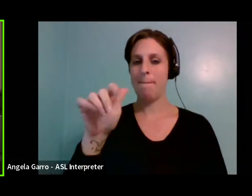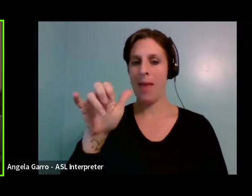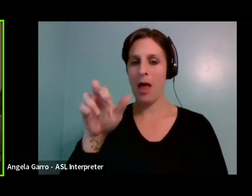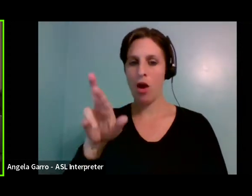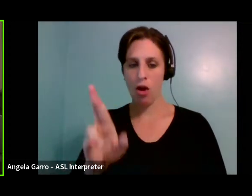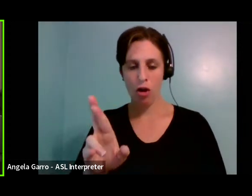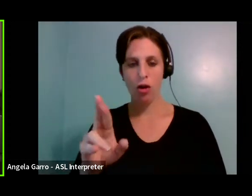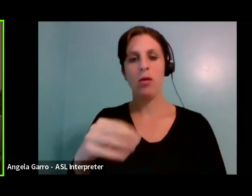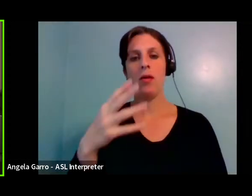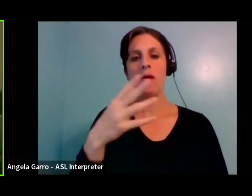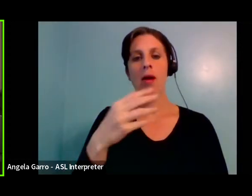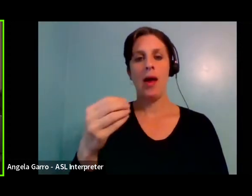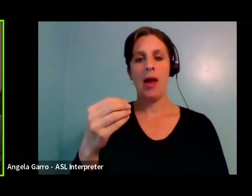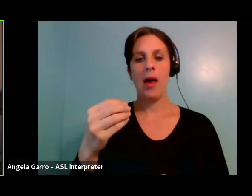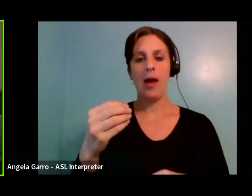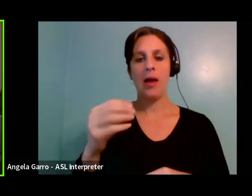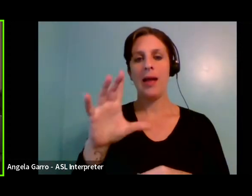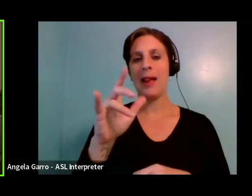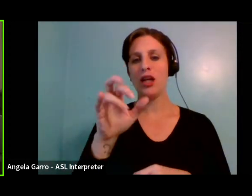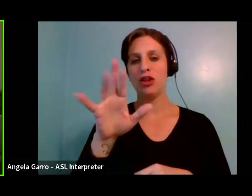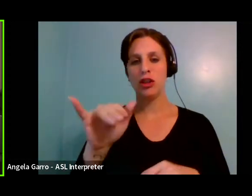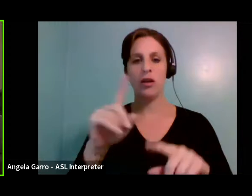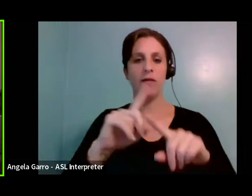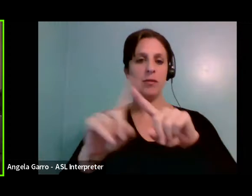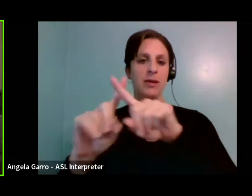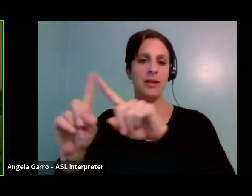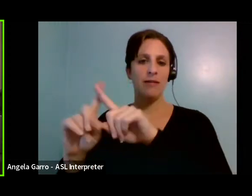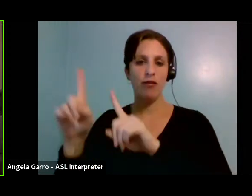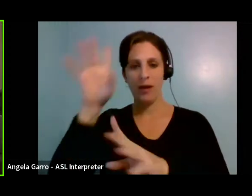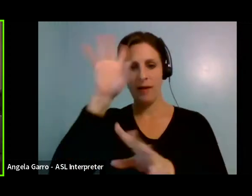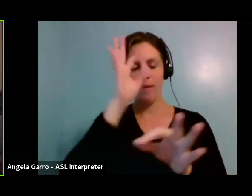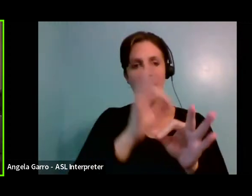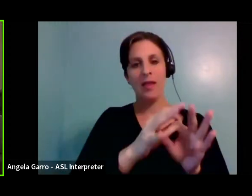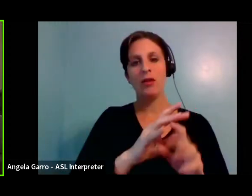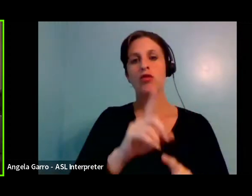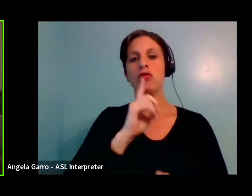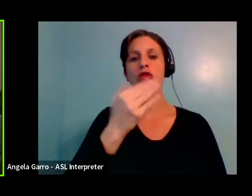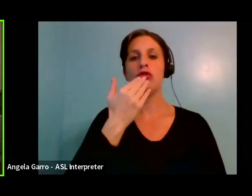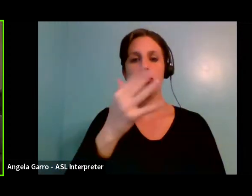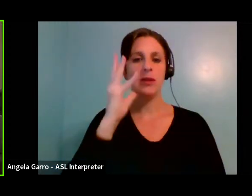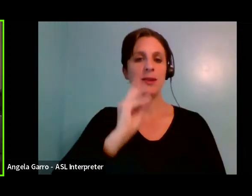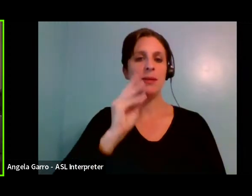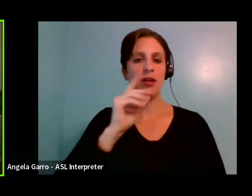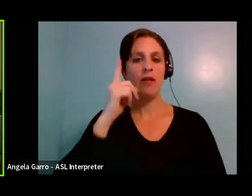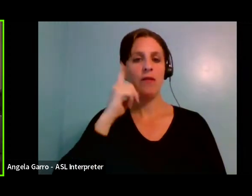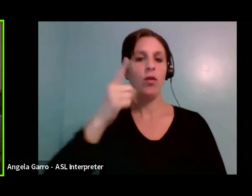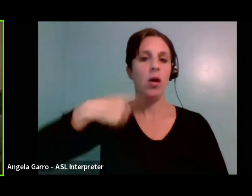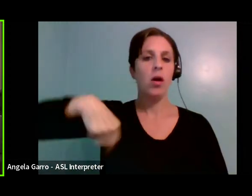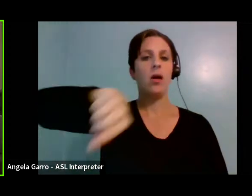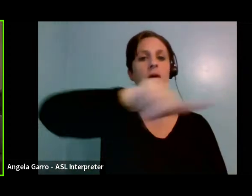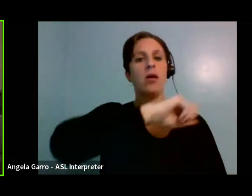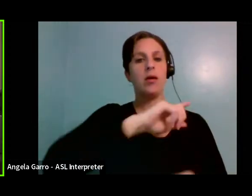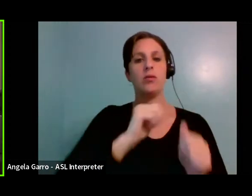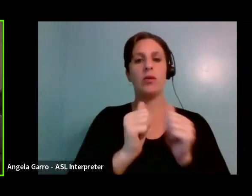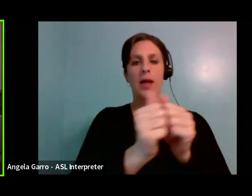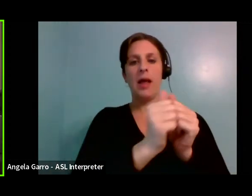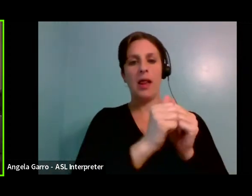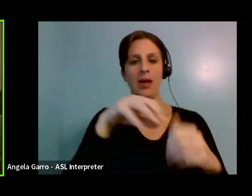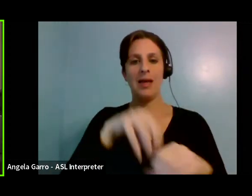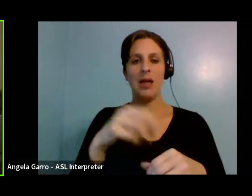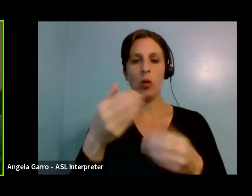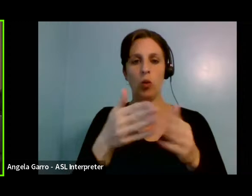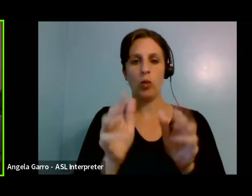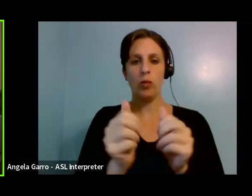people from clergy from different faiths. And it was a good experience for us to get in a room together and learn together.